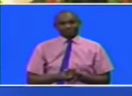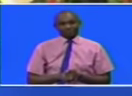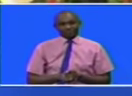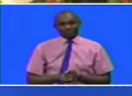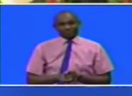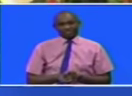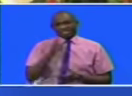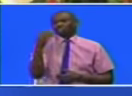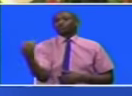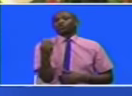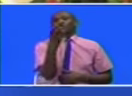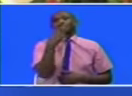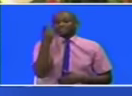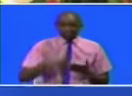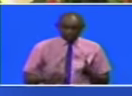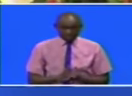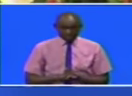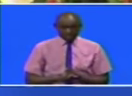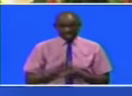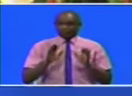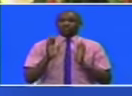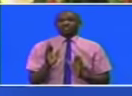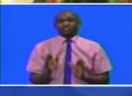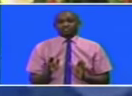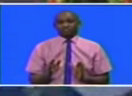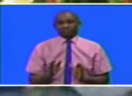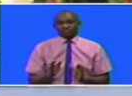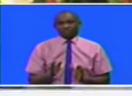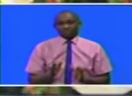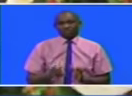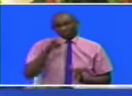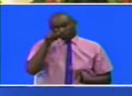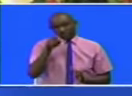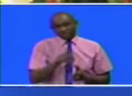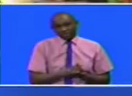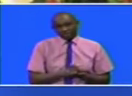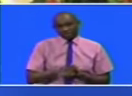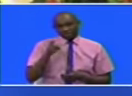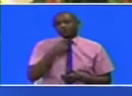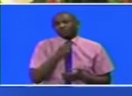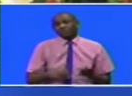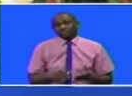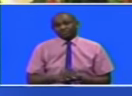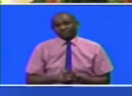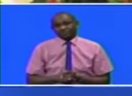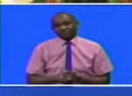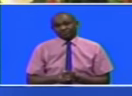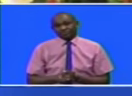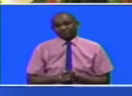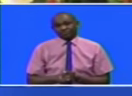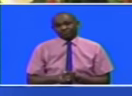Poro ndogo ndogo na mnaye mena mwambia tepita avoid. Mabana, wea ni juu uko unatakia nini makapata?